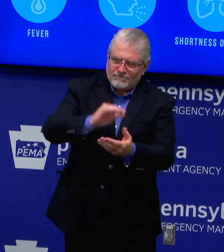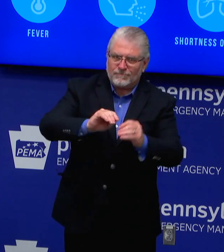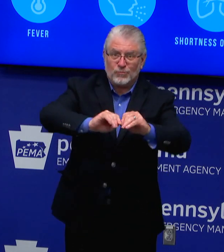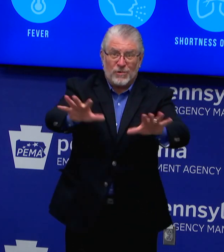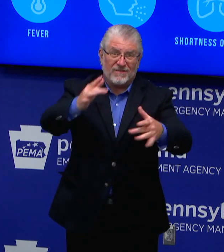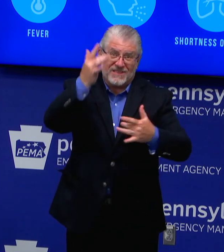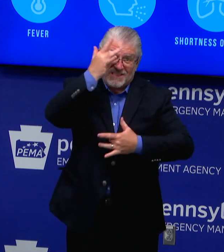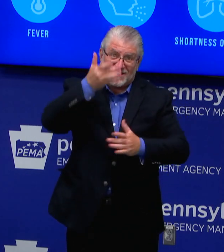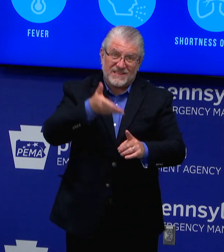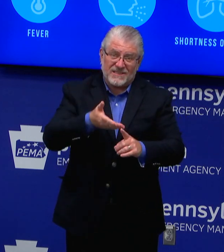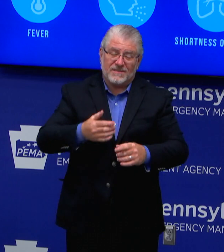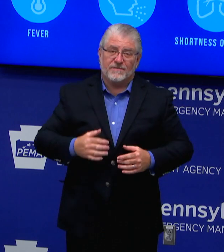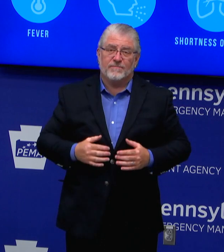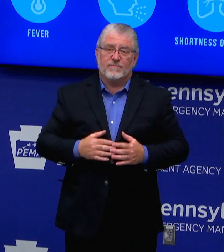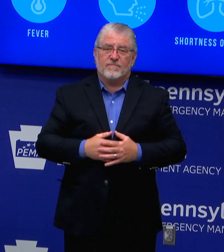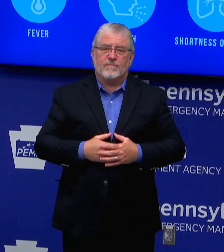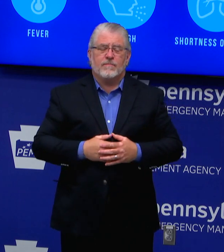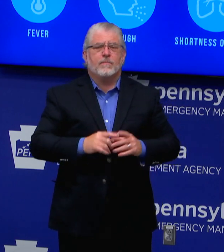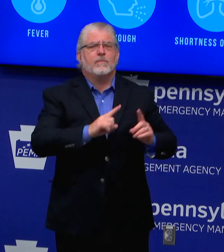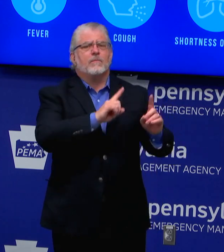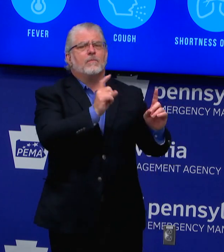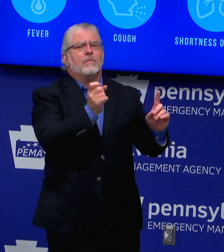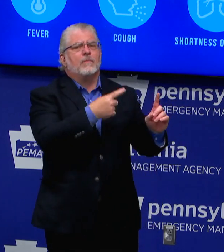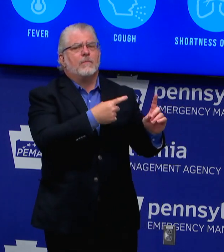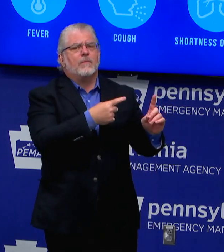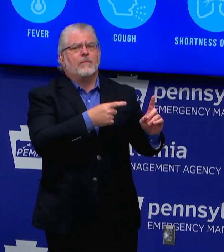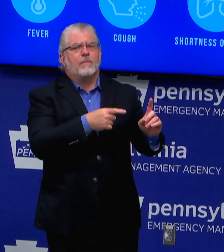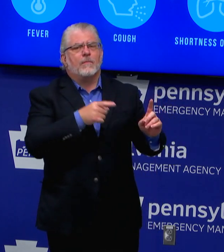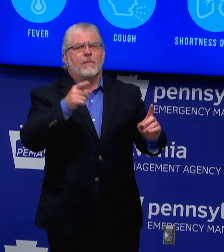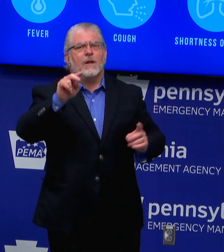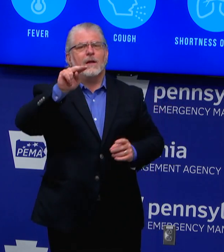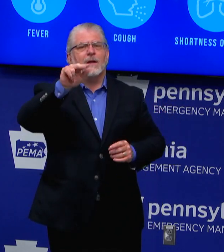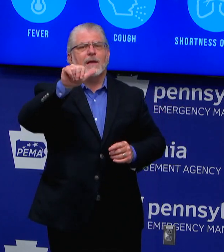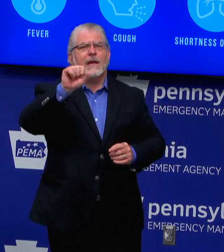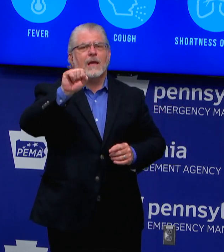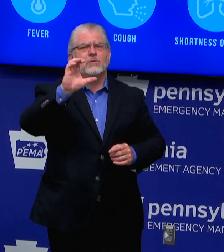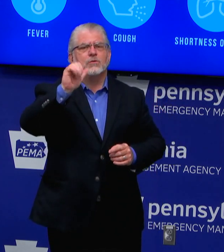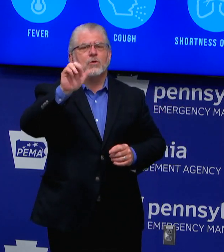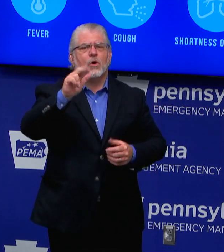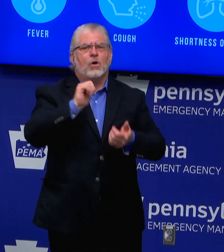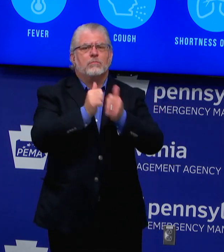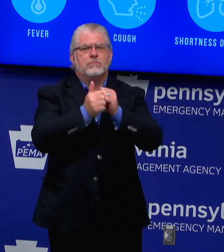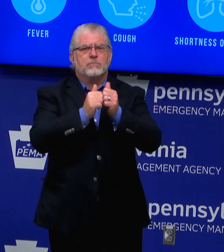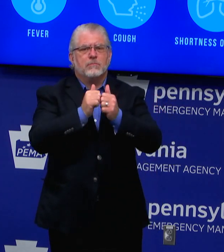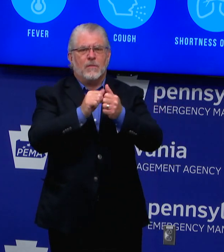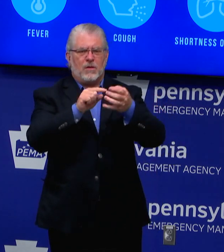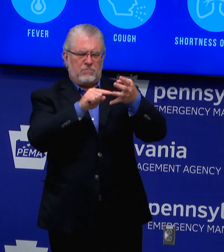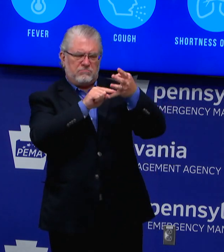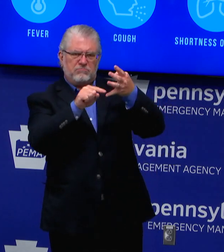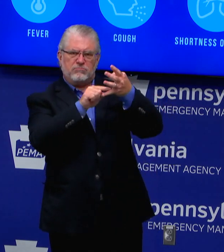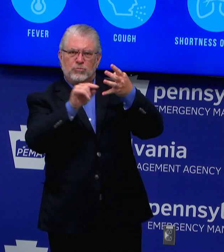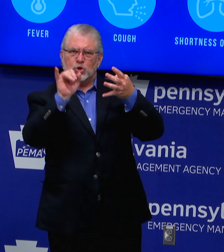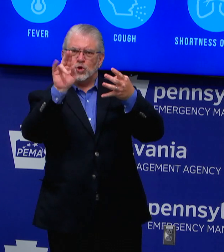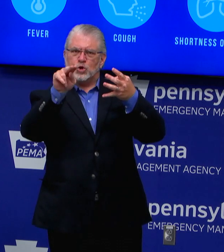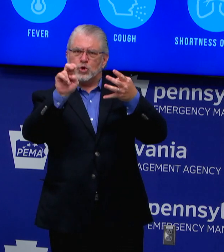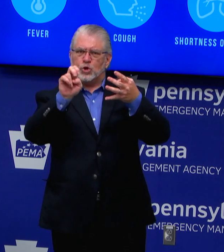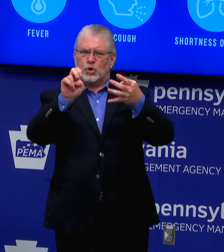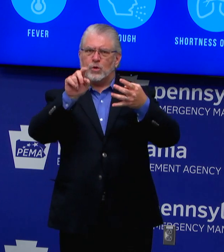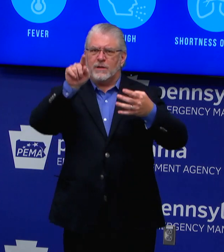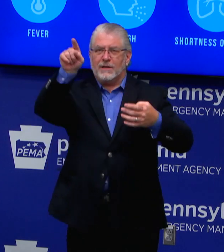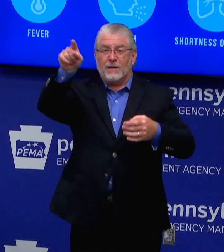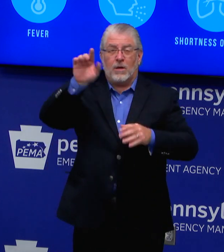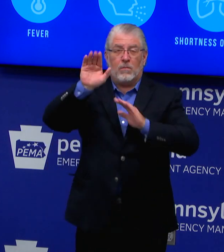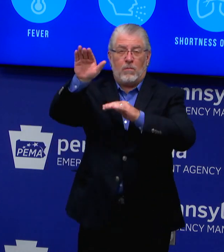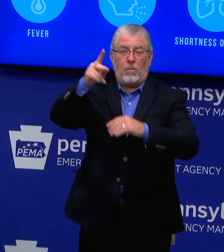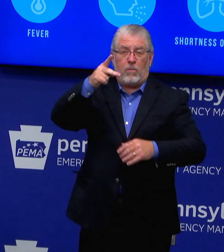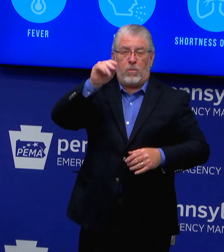you, Governor. NASCAR is scheduled to race at Pocono at the end of June. On Friday, you said Pennsylvania is not ready to make a decision about